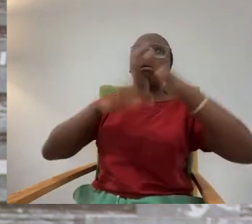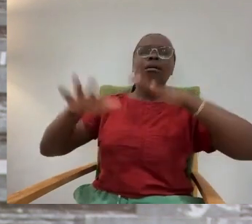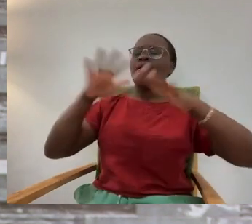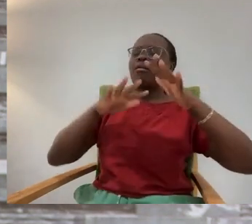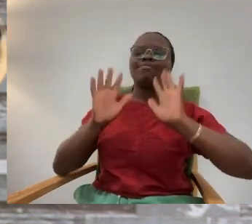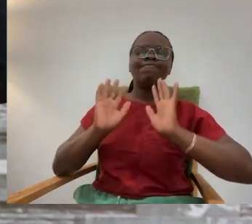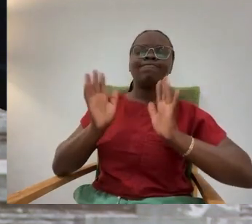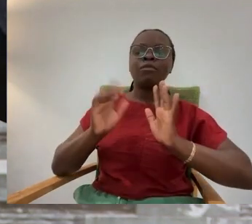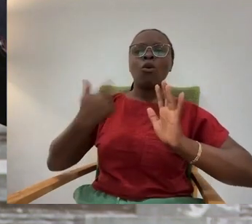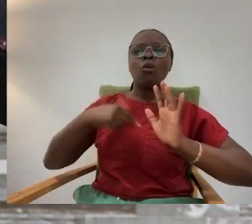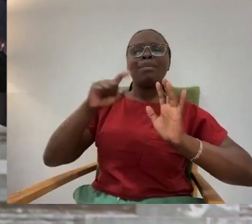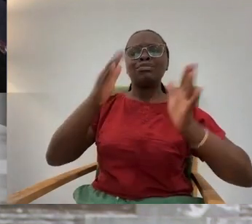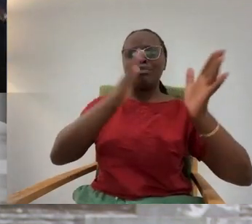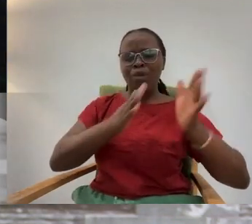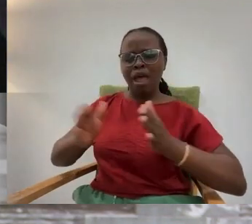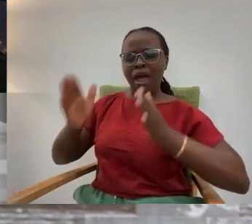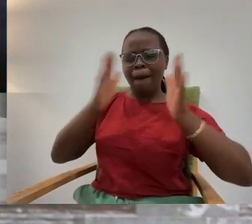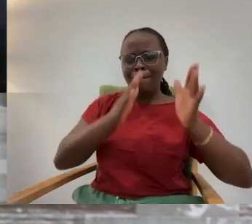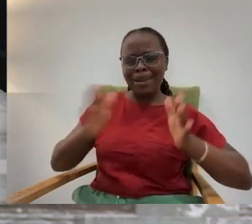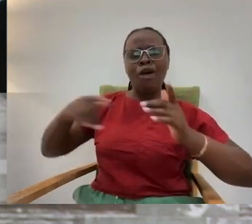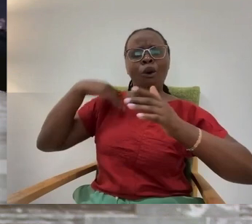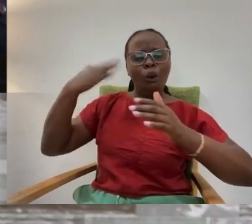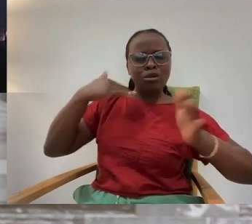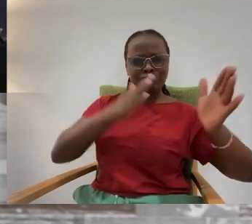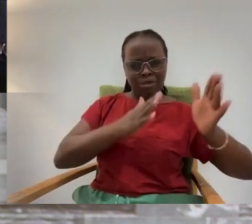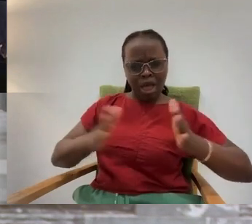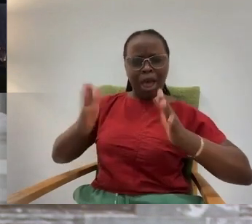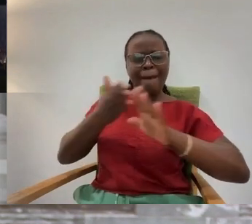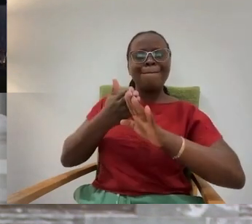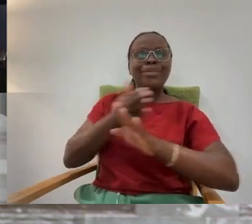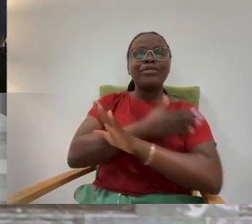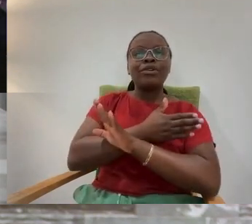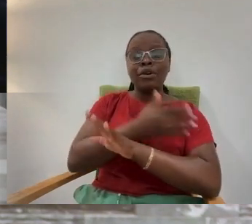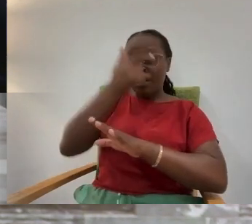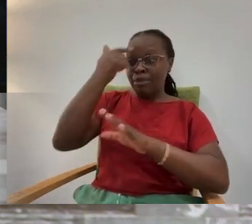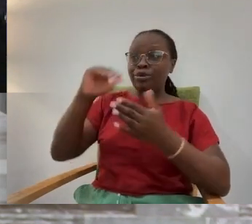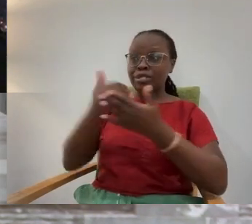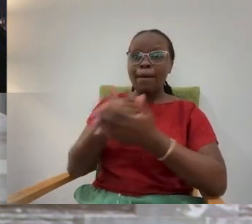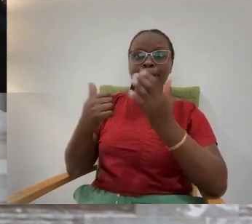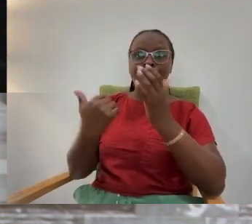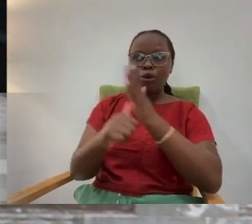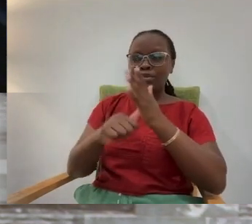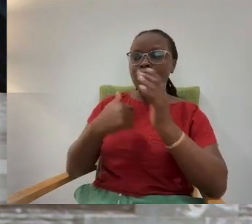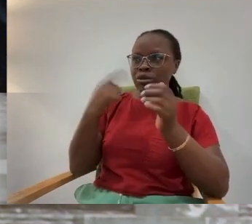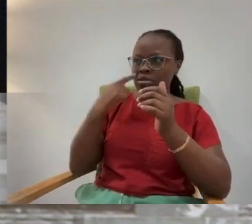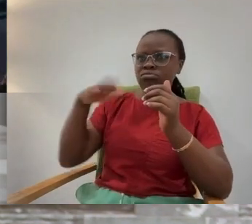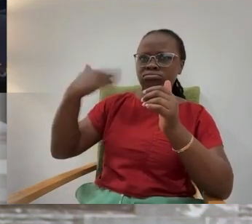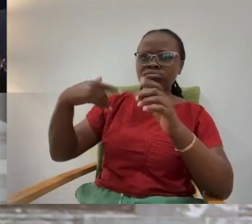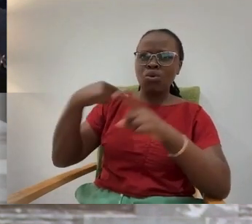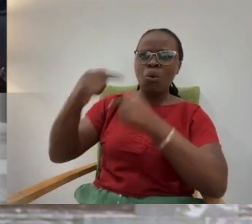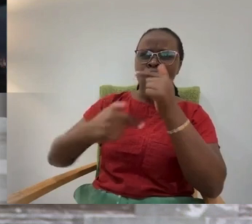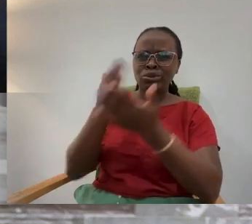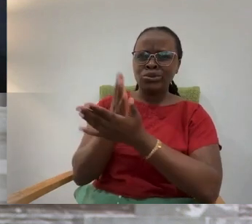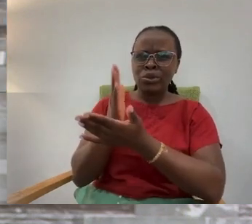to be prepared. We need to have contingency plan, given that some of the problems that we see are seasonal, some of the problems that we see are really